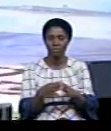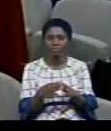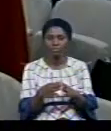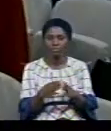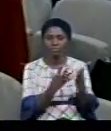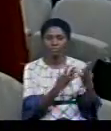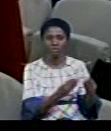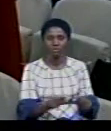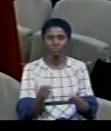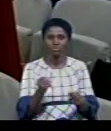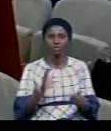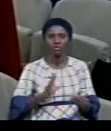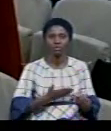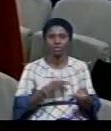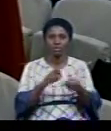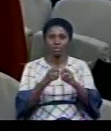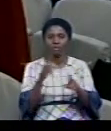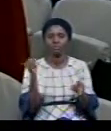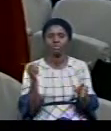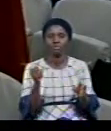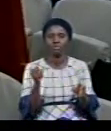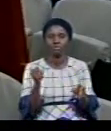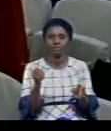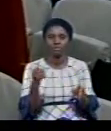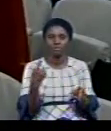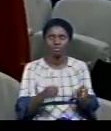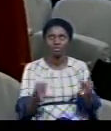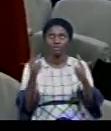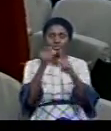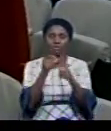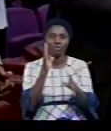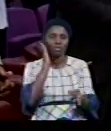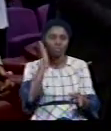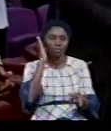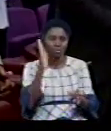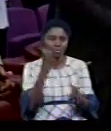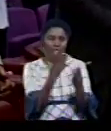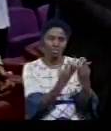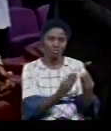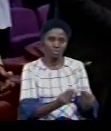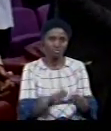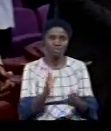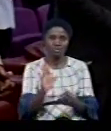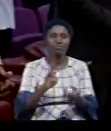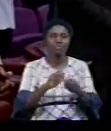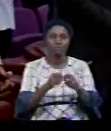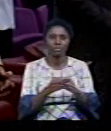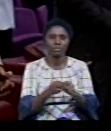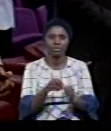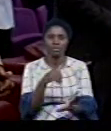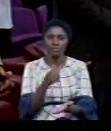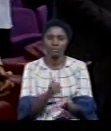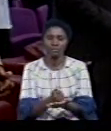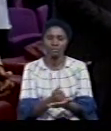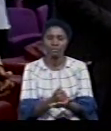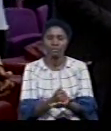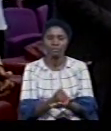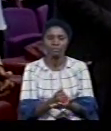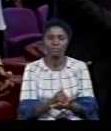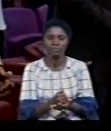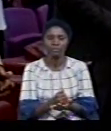problems. The word will solve your problem. He sent his